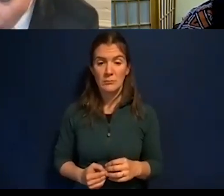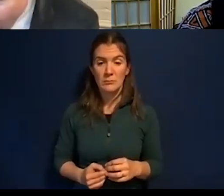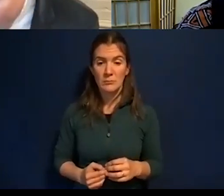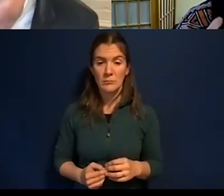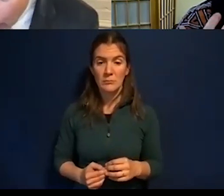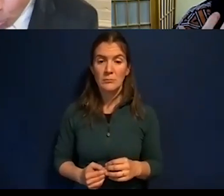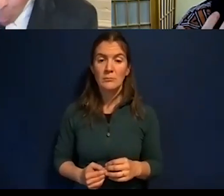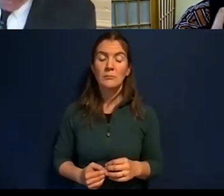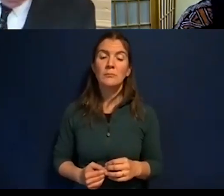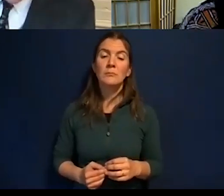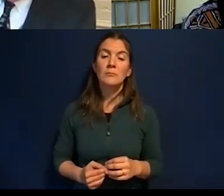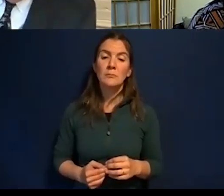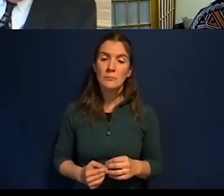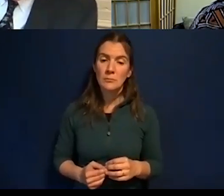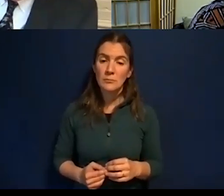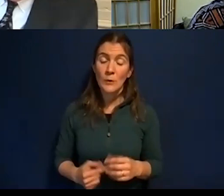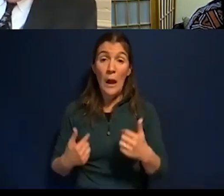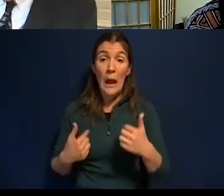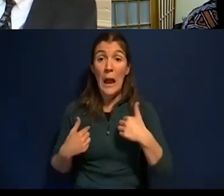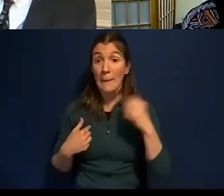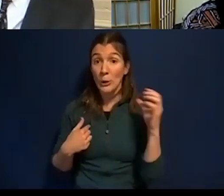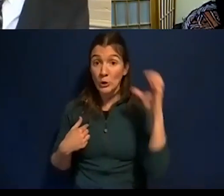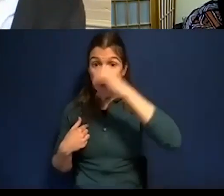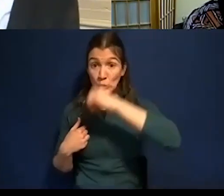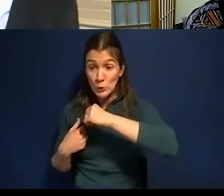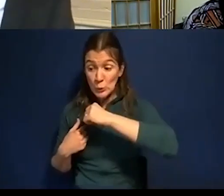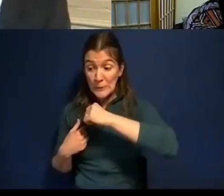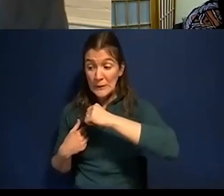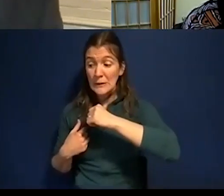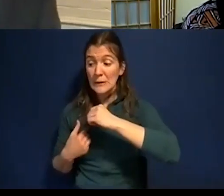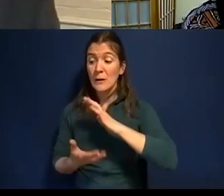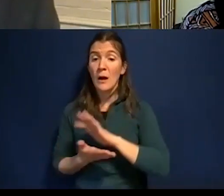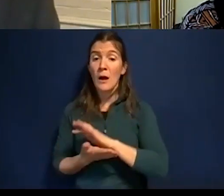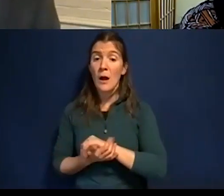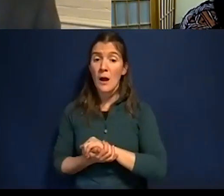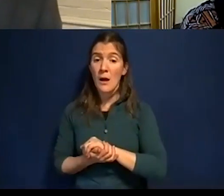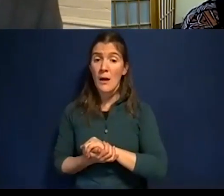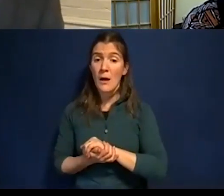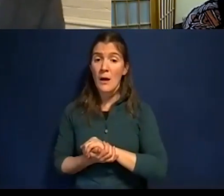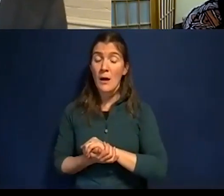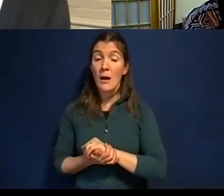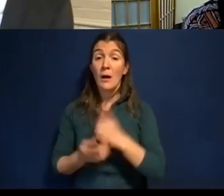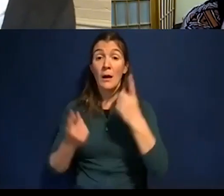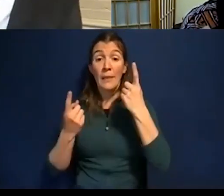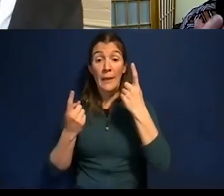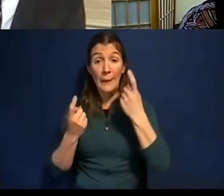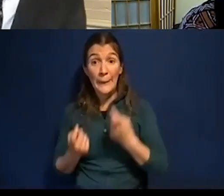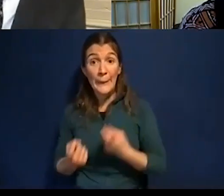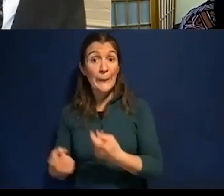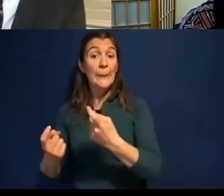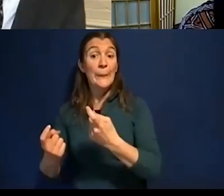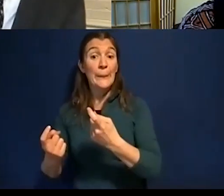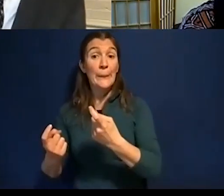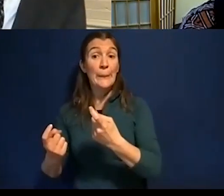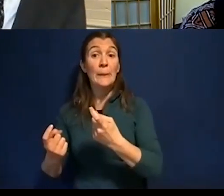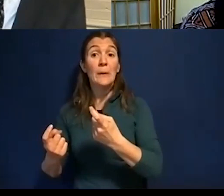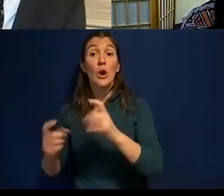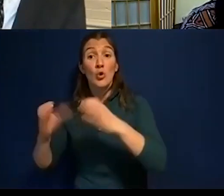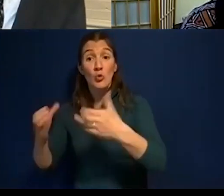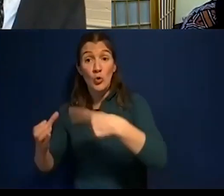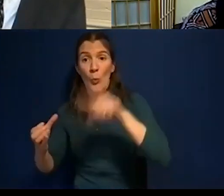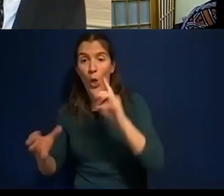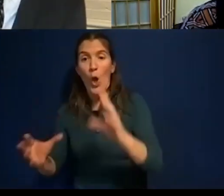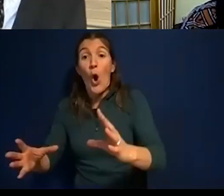so my assumption is that the ski jumping group will own this